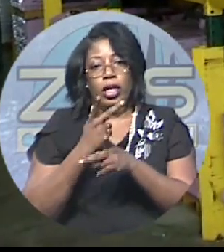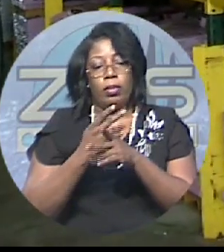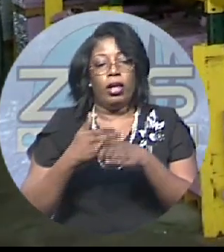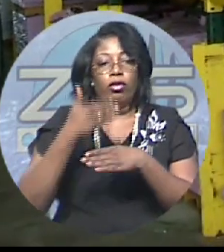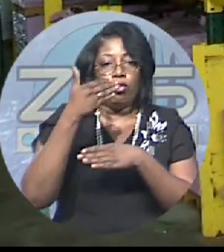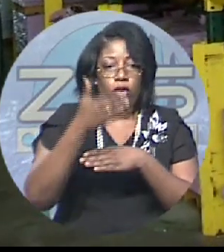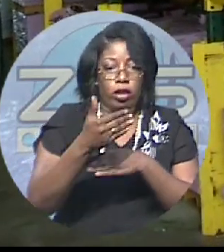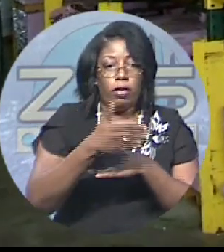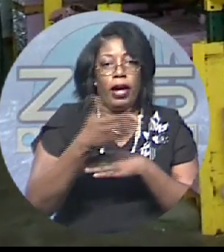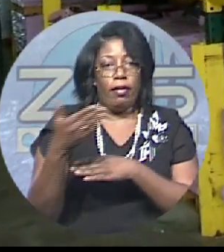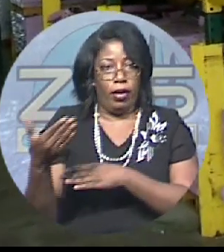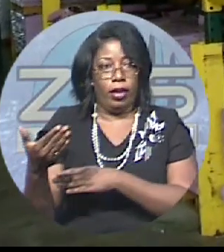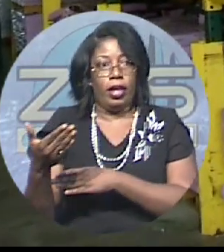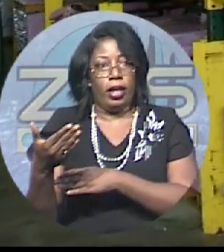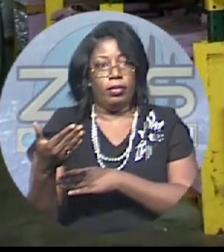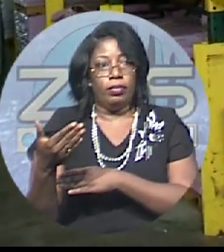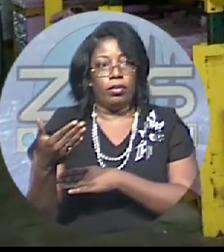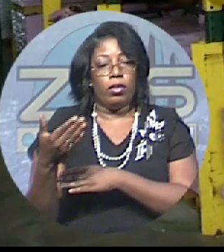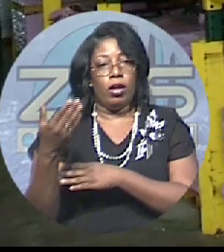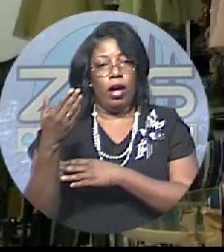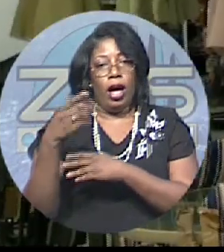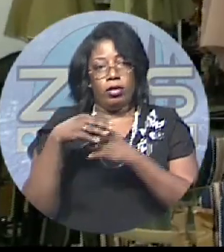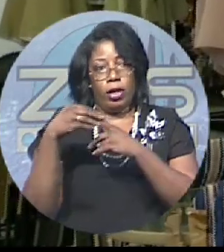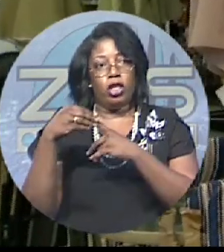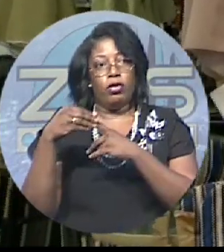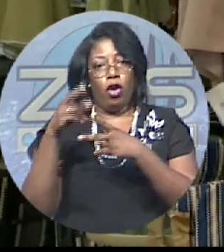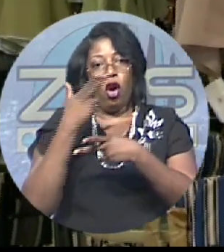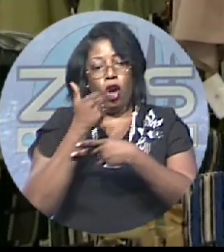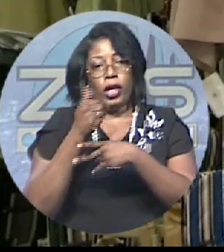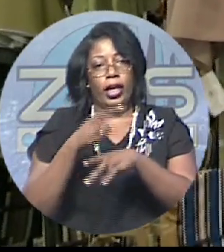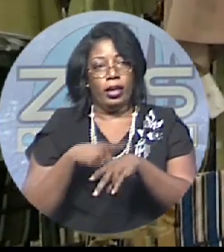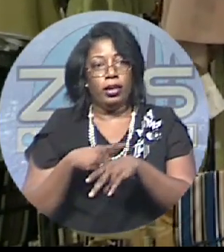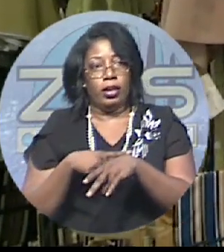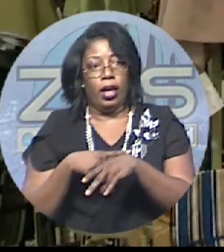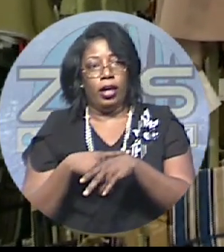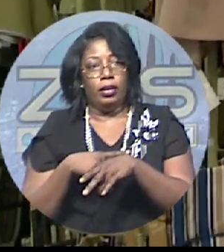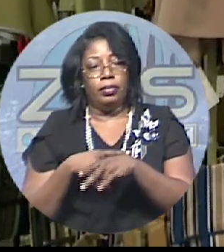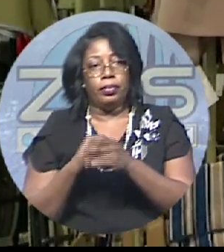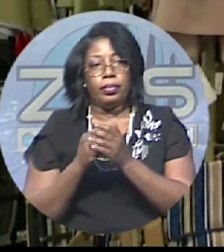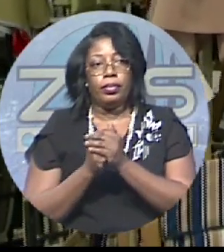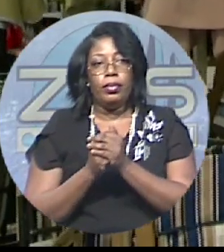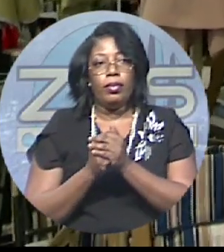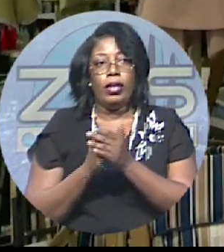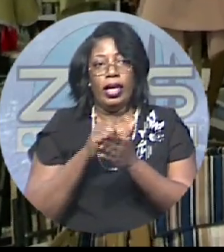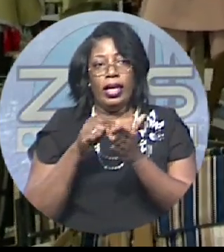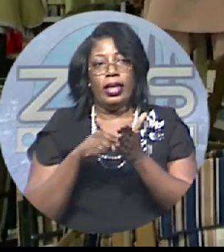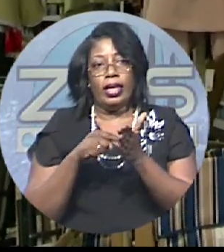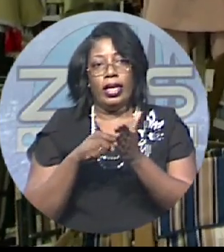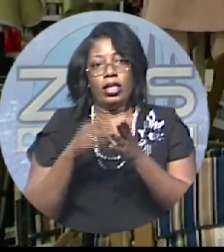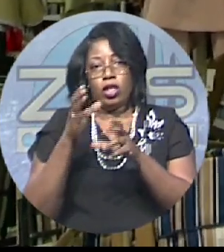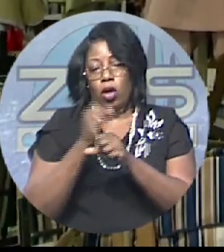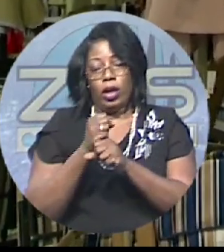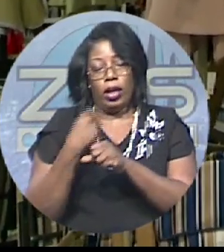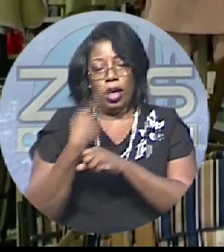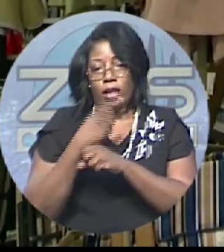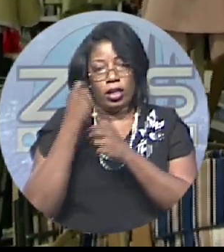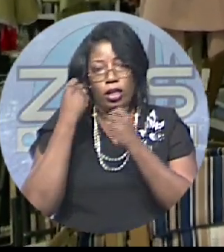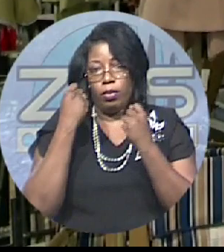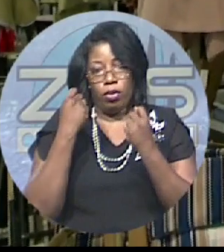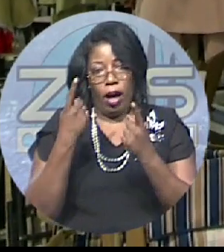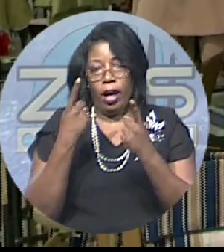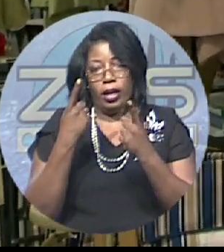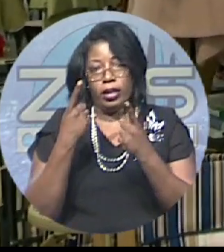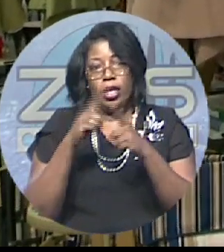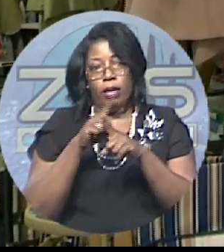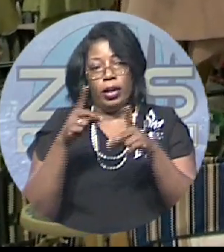everything, for hurricane season. This one, This one caught us all off guard, really. But